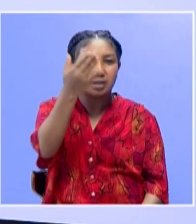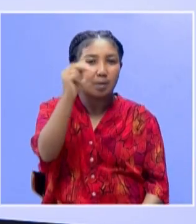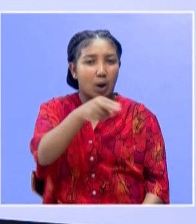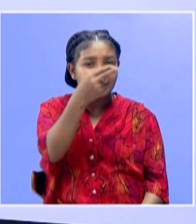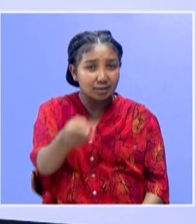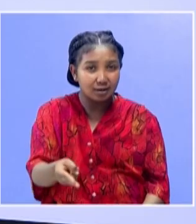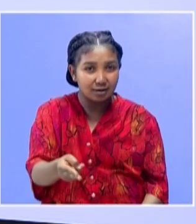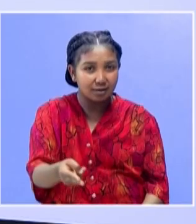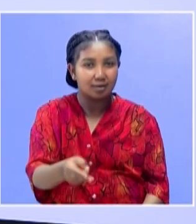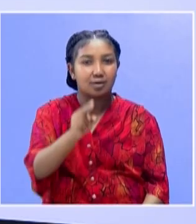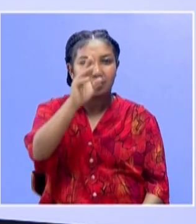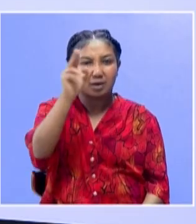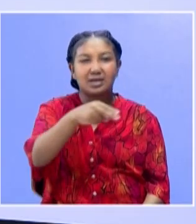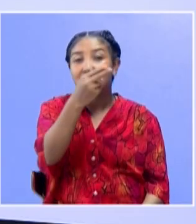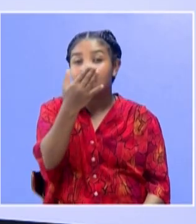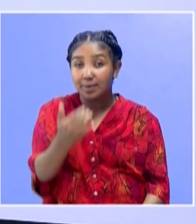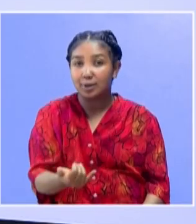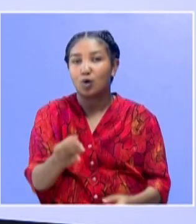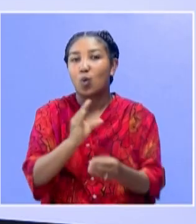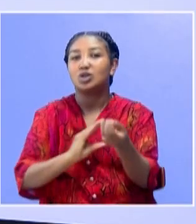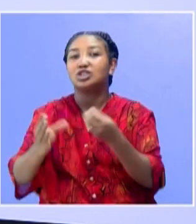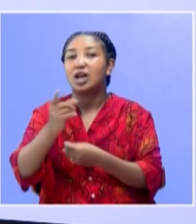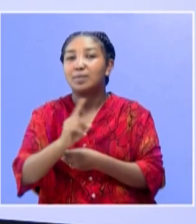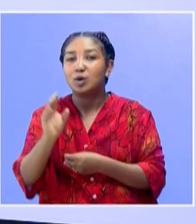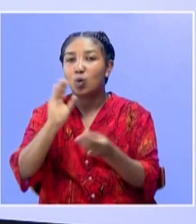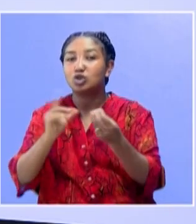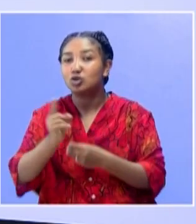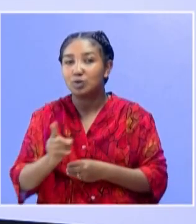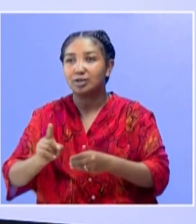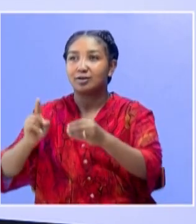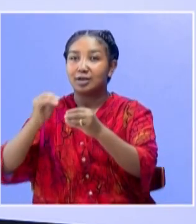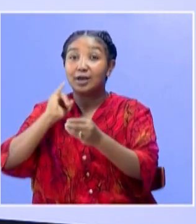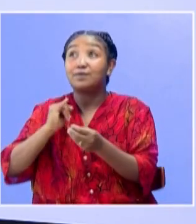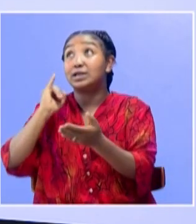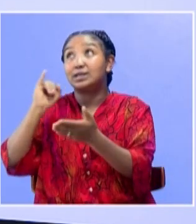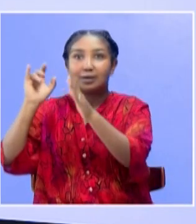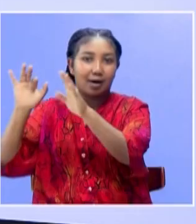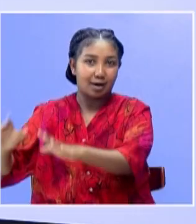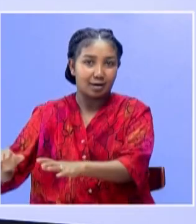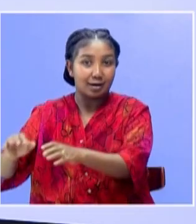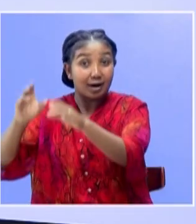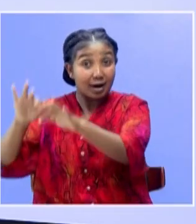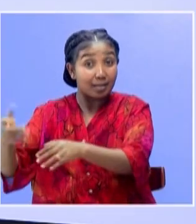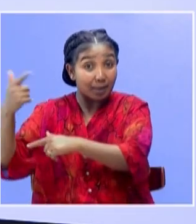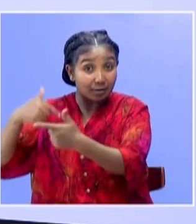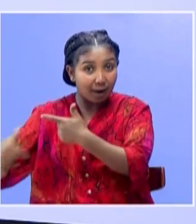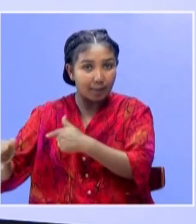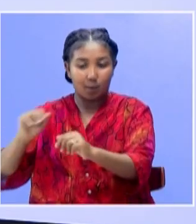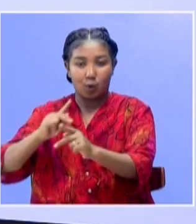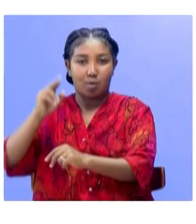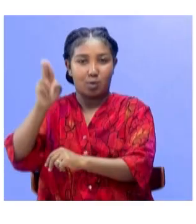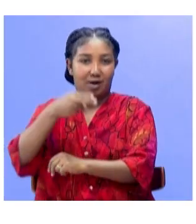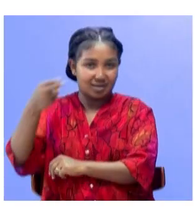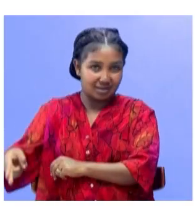program? There is a condition. What is that? If it rains. Yes? Okay,